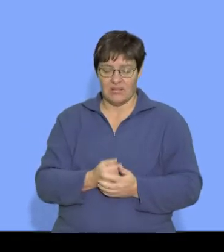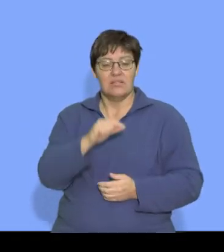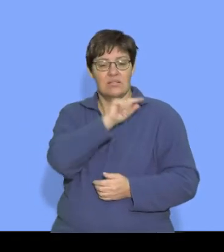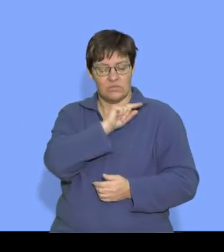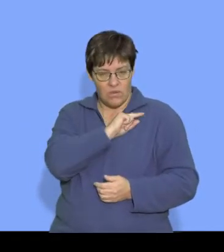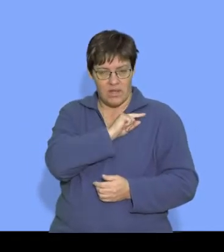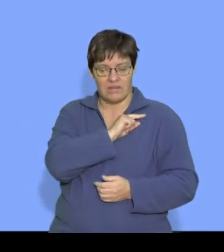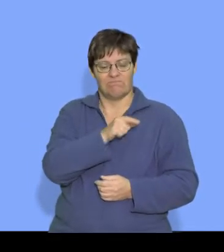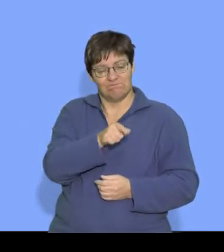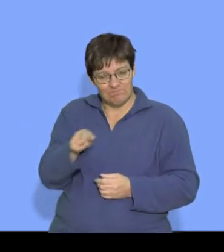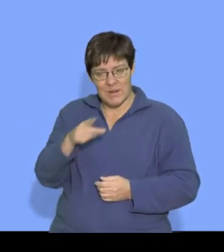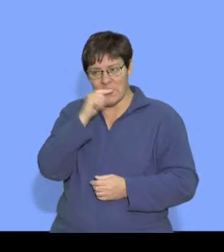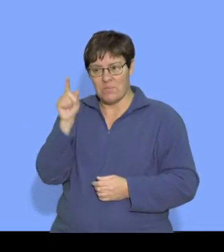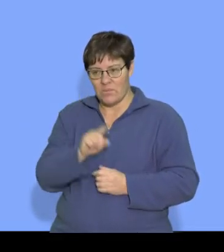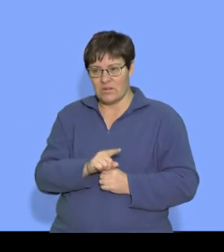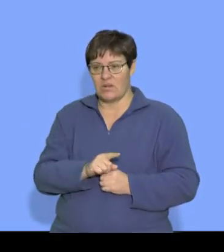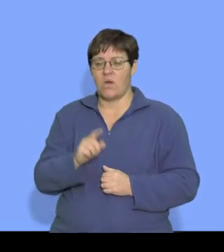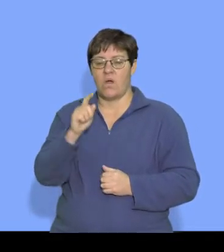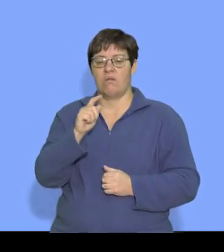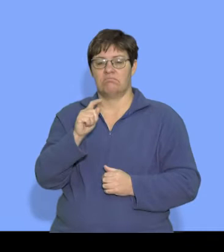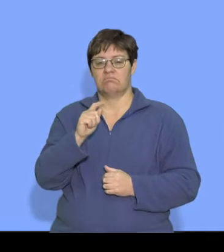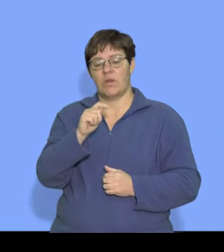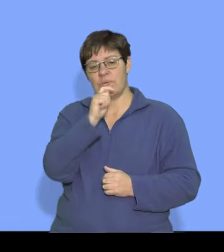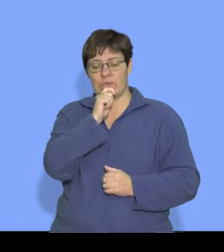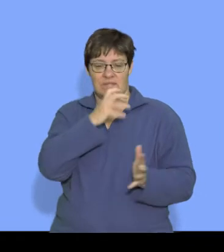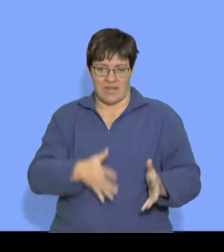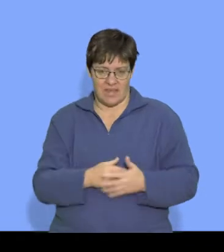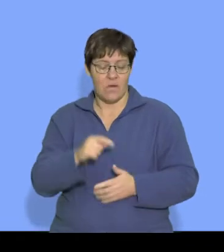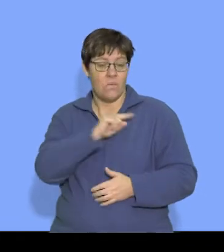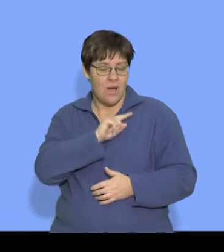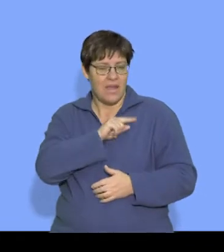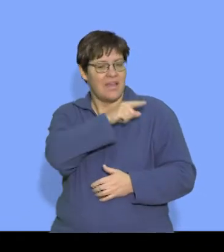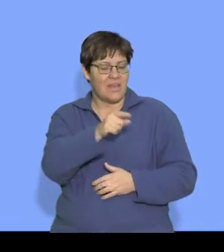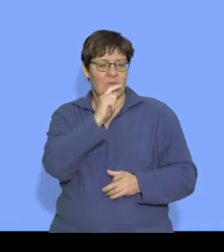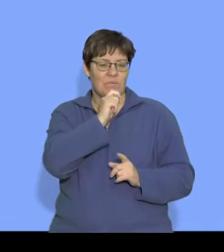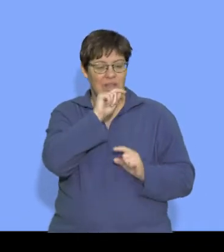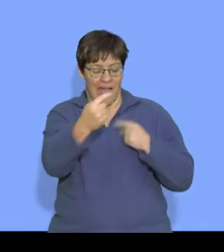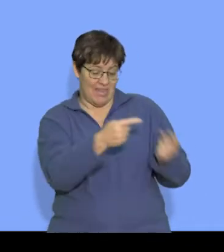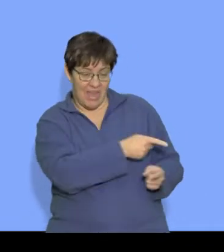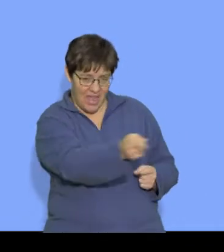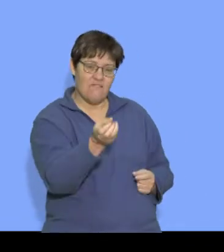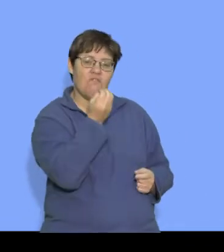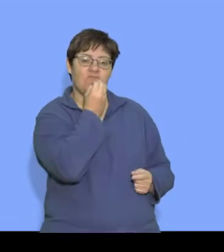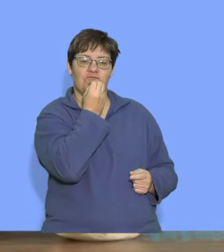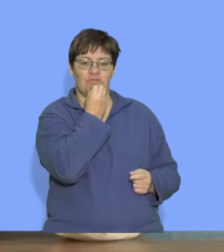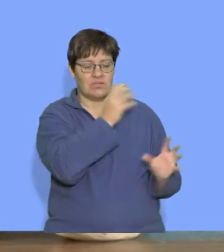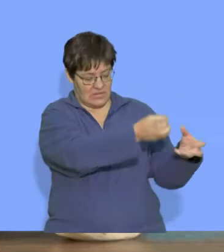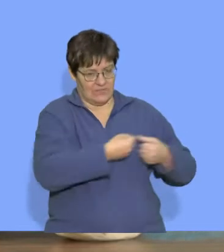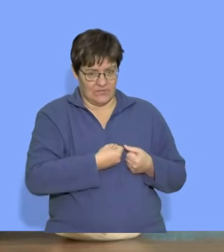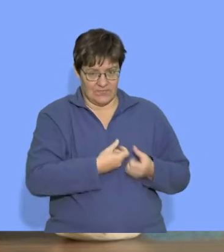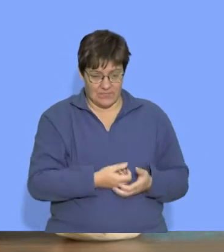is why they are also called consumers, because they consume other organisms for their nutritional